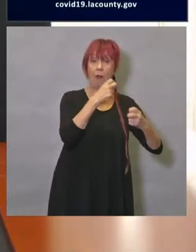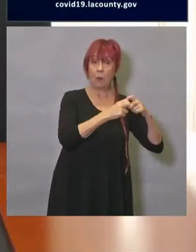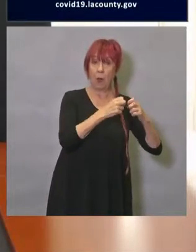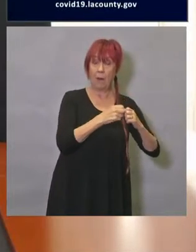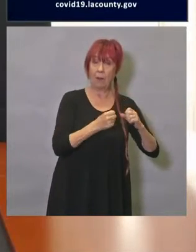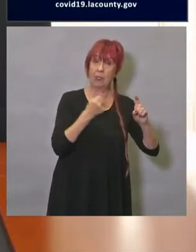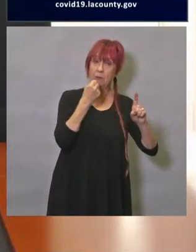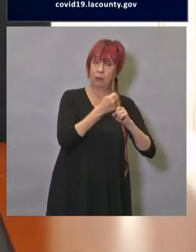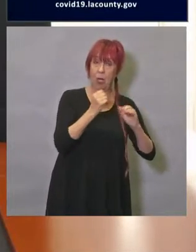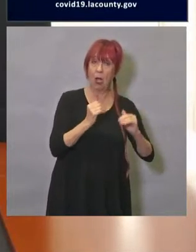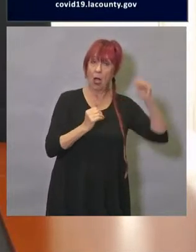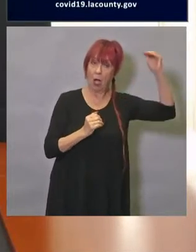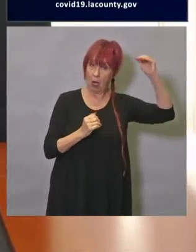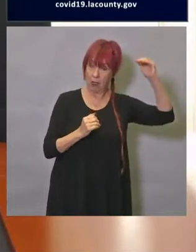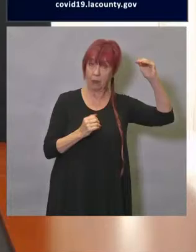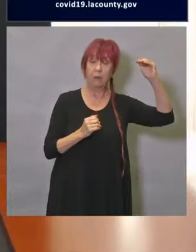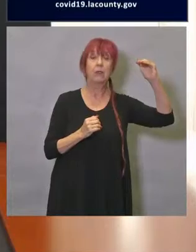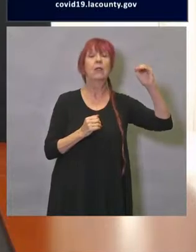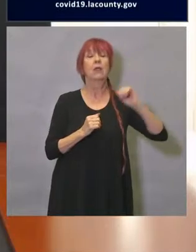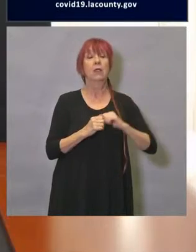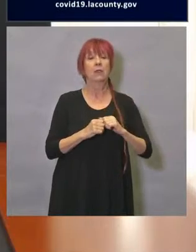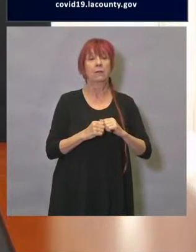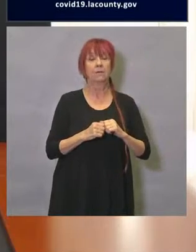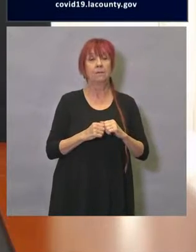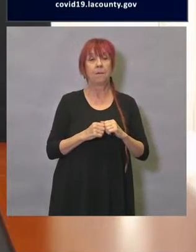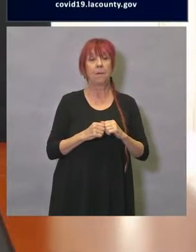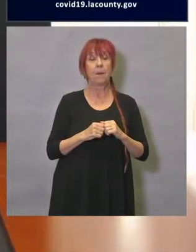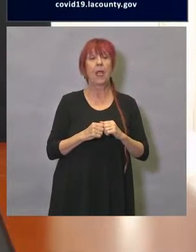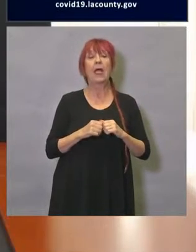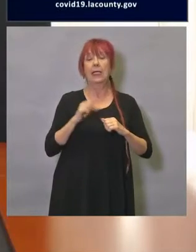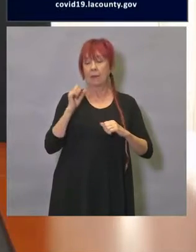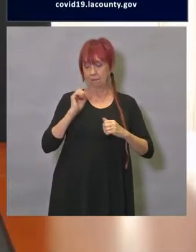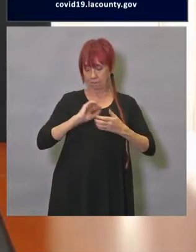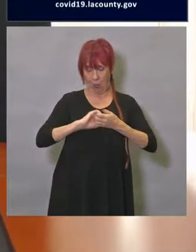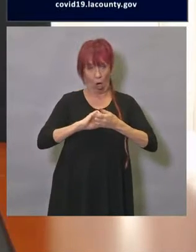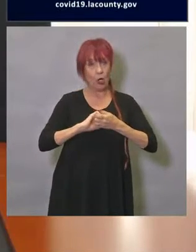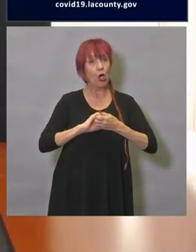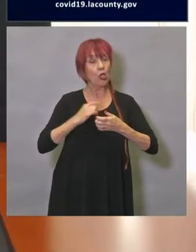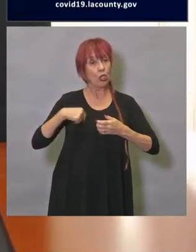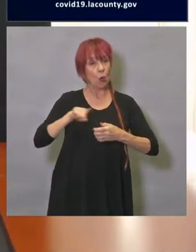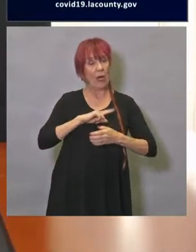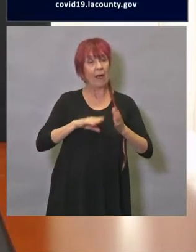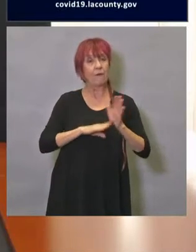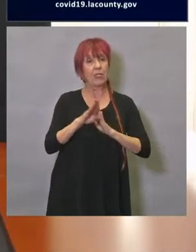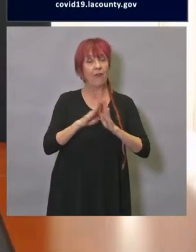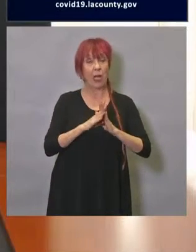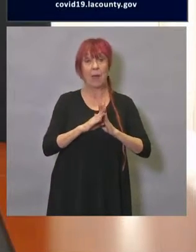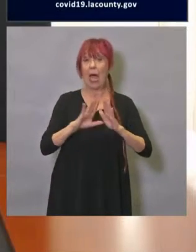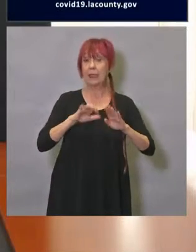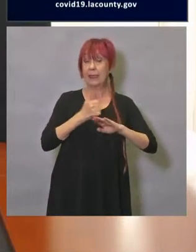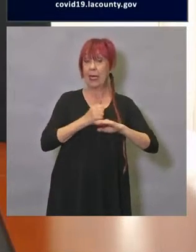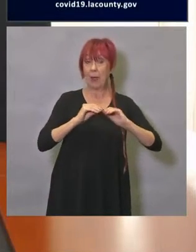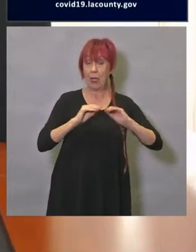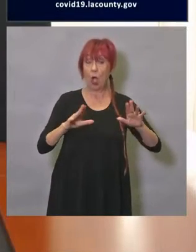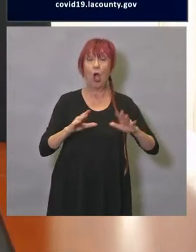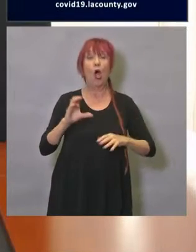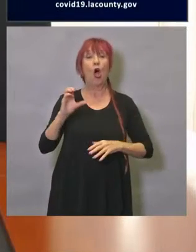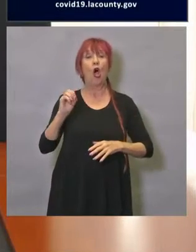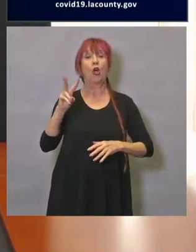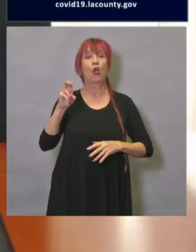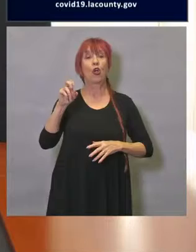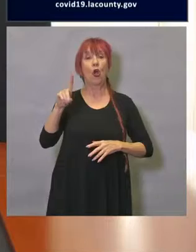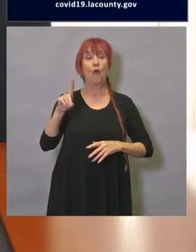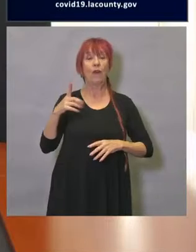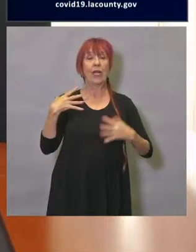and other social determinants of health persist. Through our partnership, We have developed and launched the